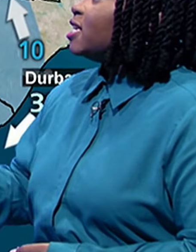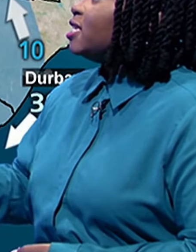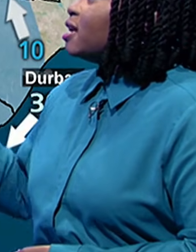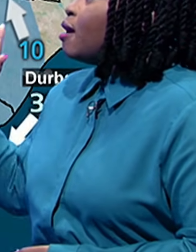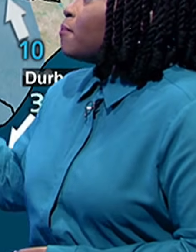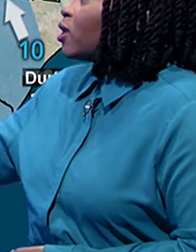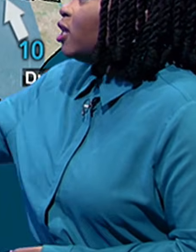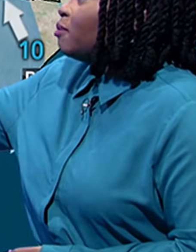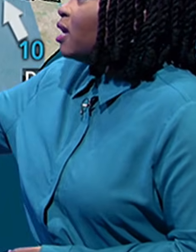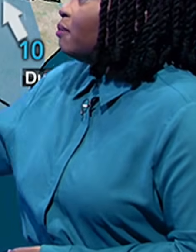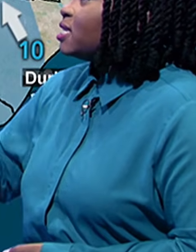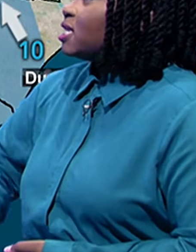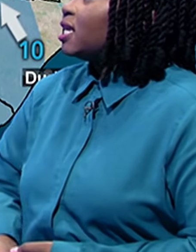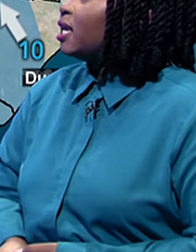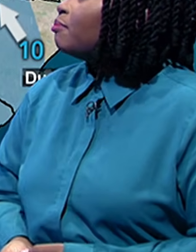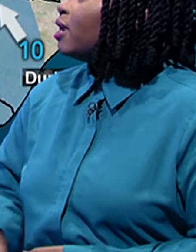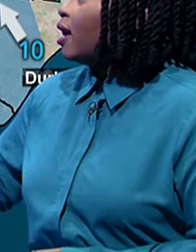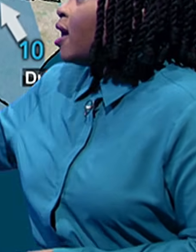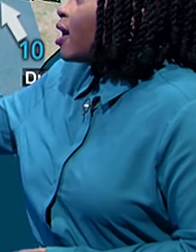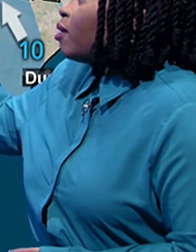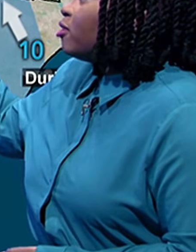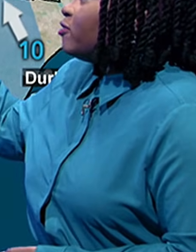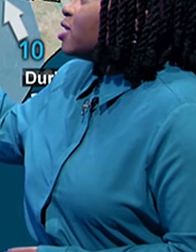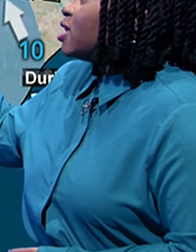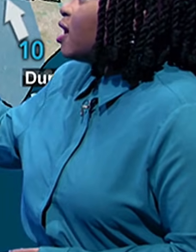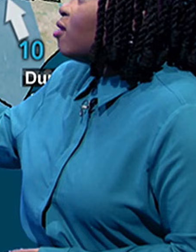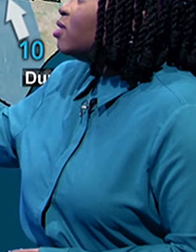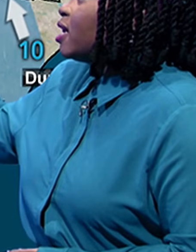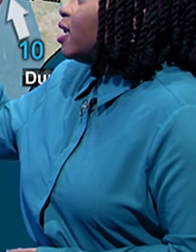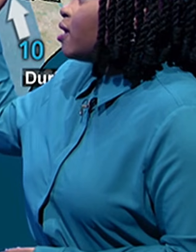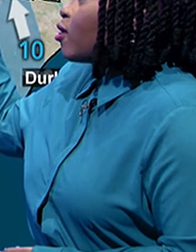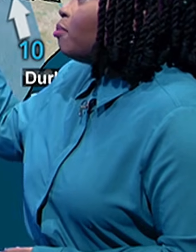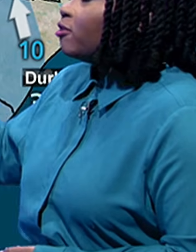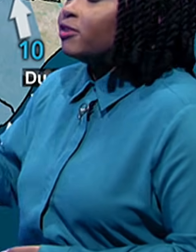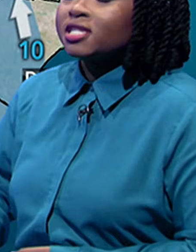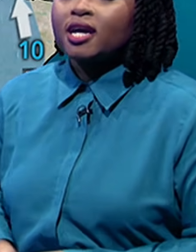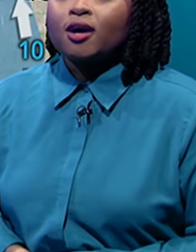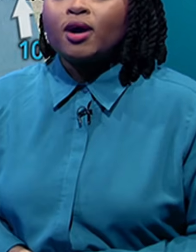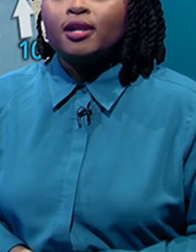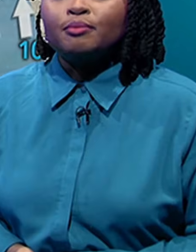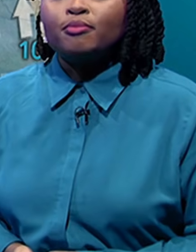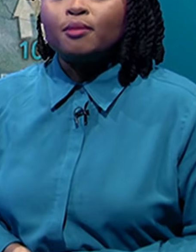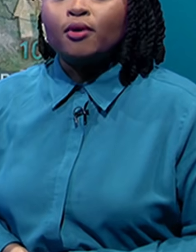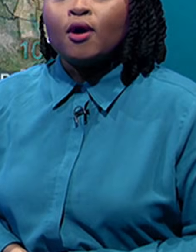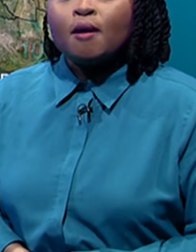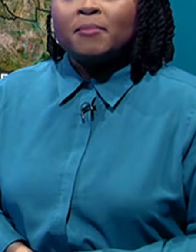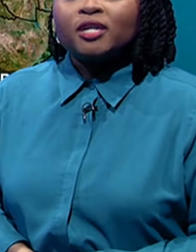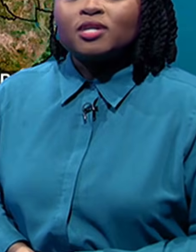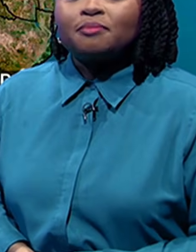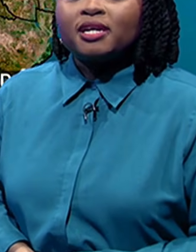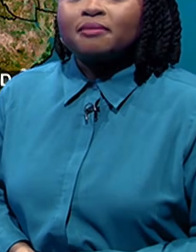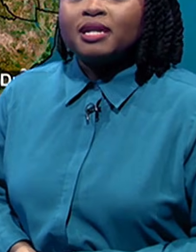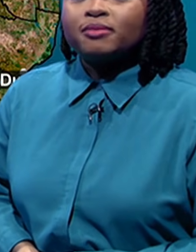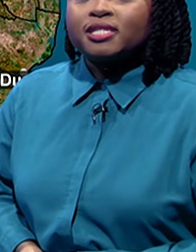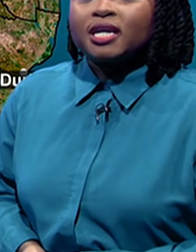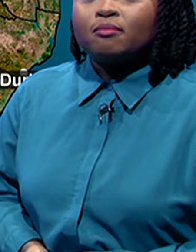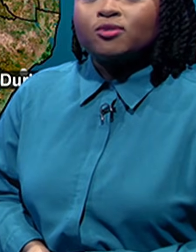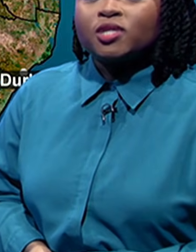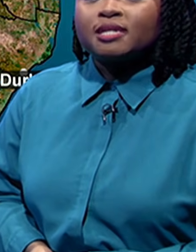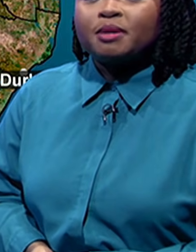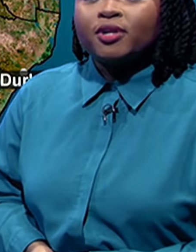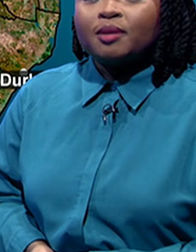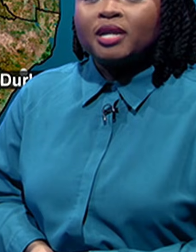ya Free State mme go tla itemogela masarasarana a pula ka kwa porofense ya Gauteng le ka kwa porofense ya kwa Limpopo mme re tswela pele re lebelela motsatsi